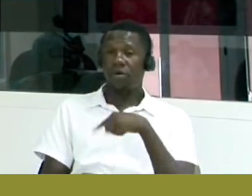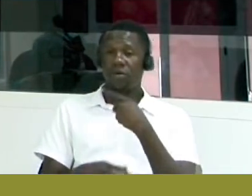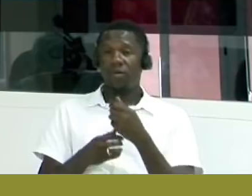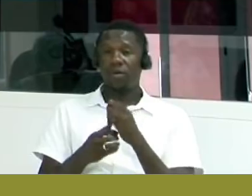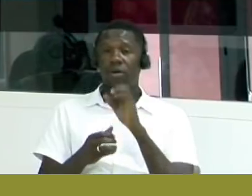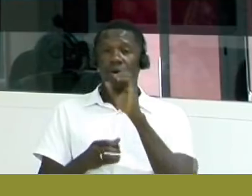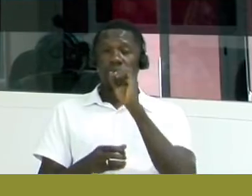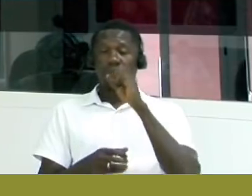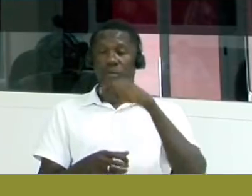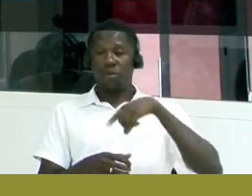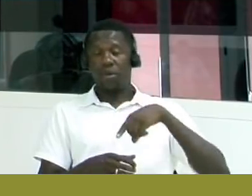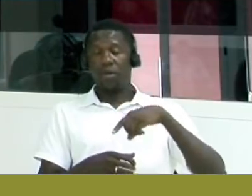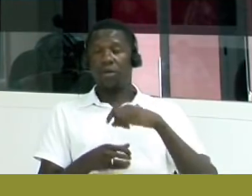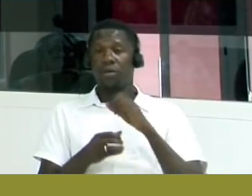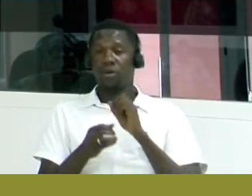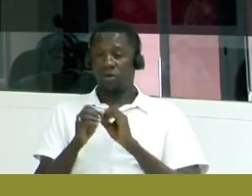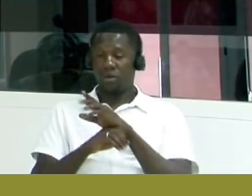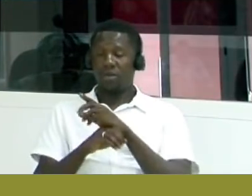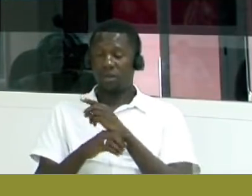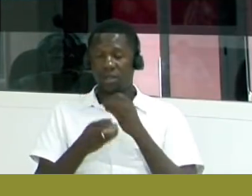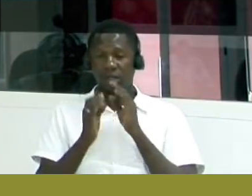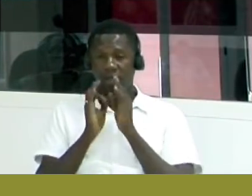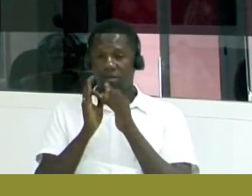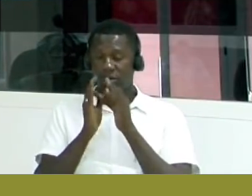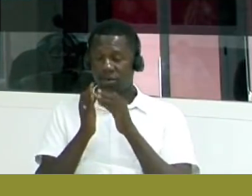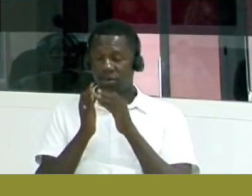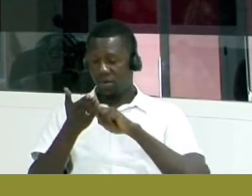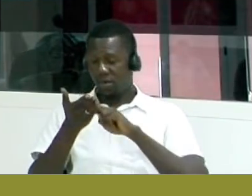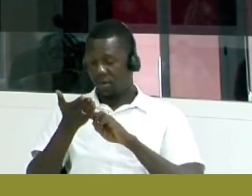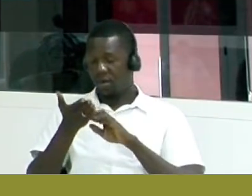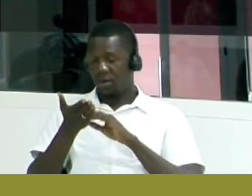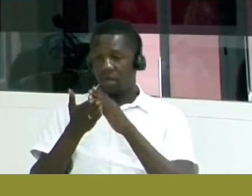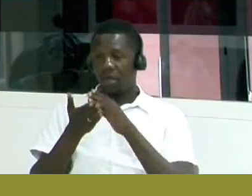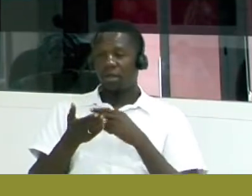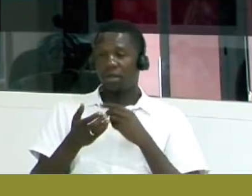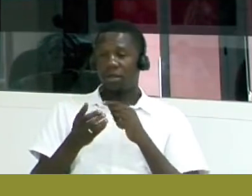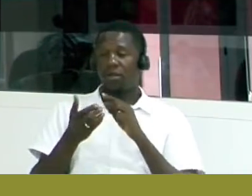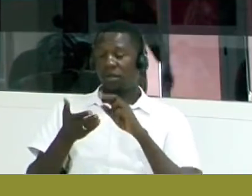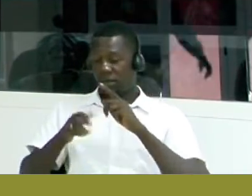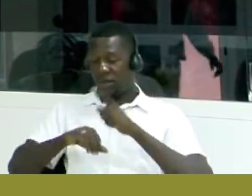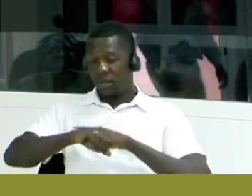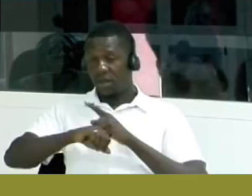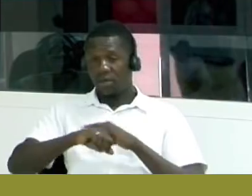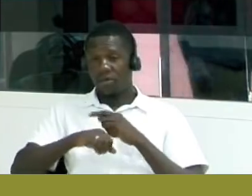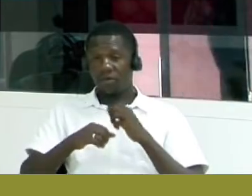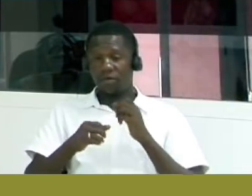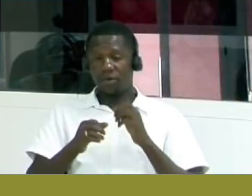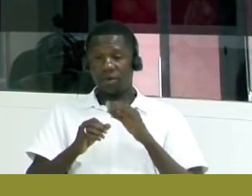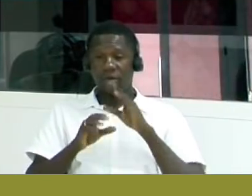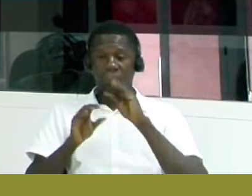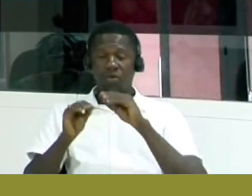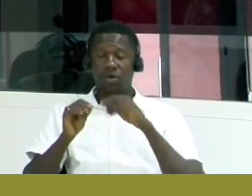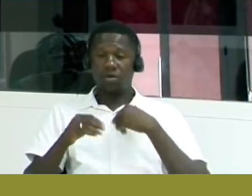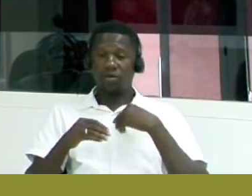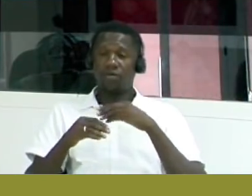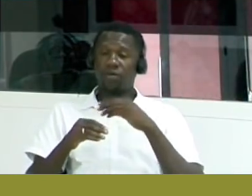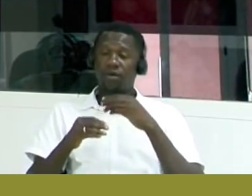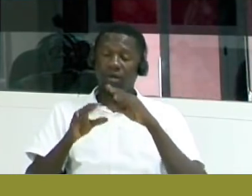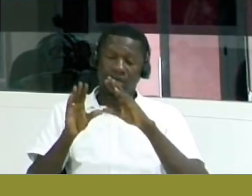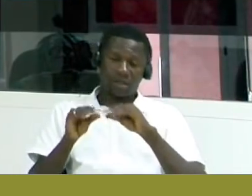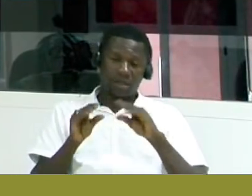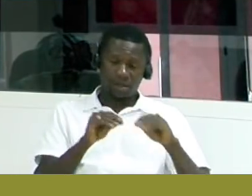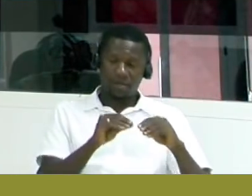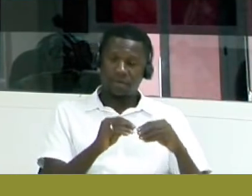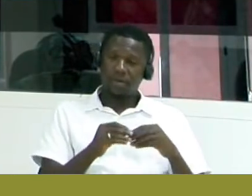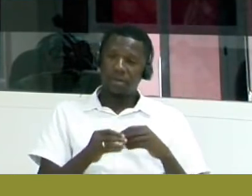of the operation orders. And it says as follows, and I quote, "During the execution of our lawful duties, commanders